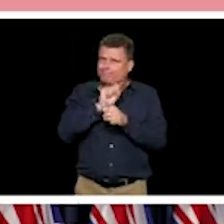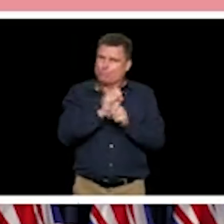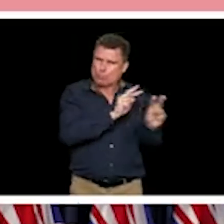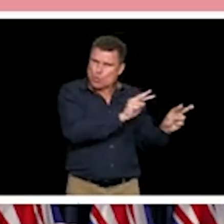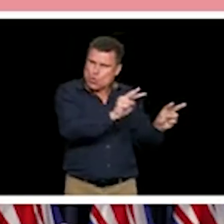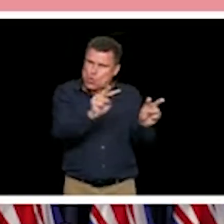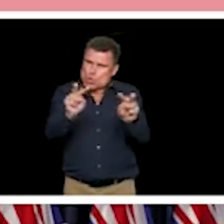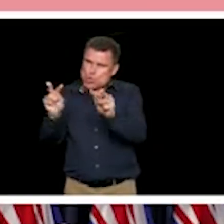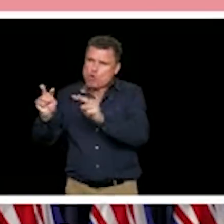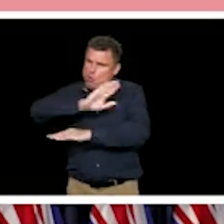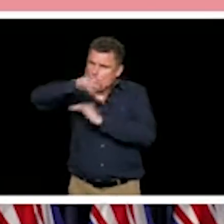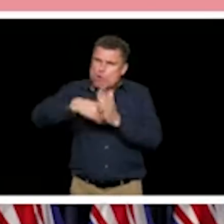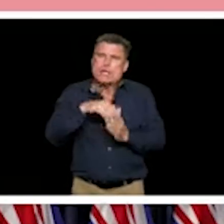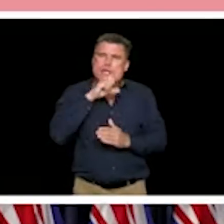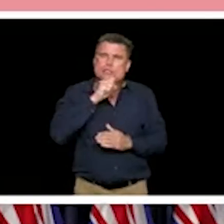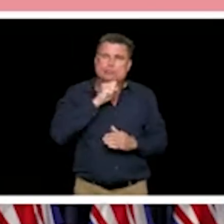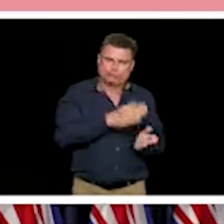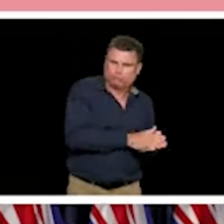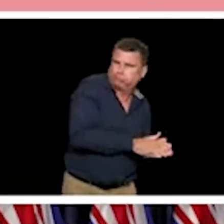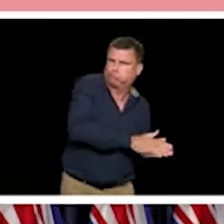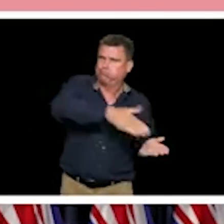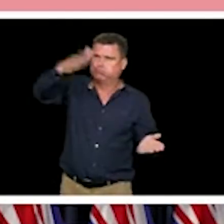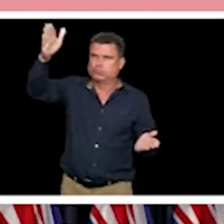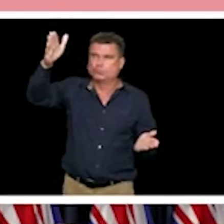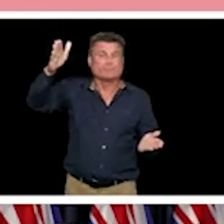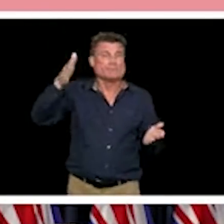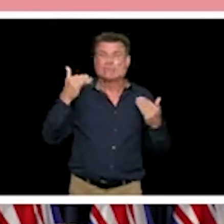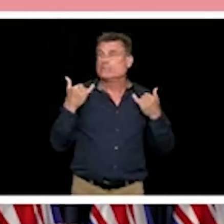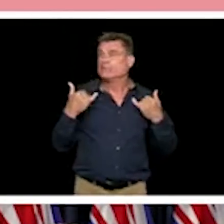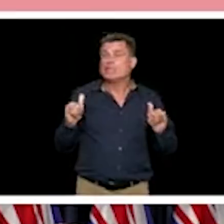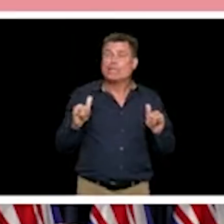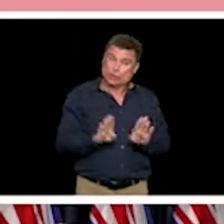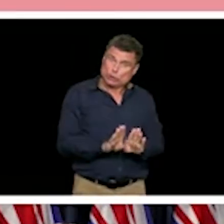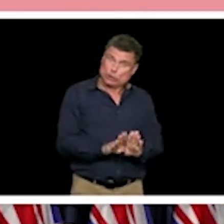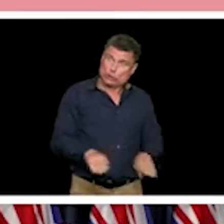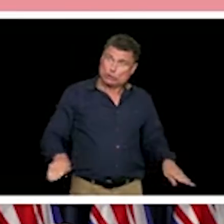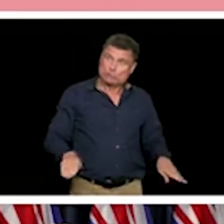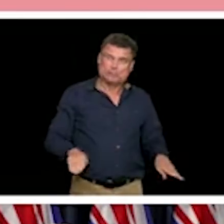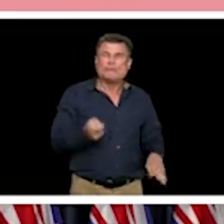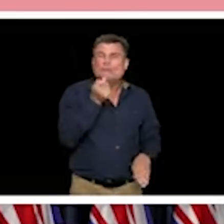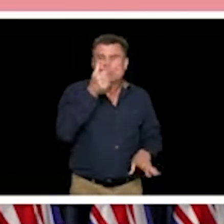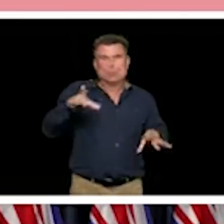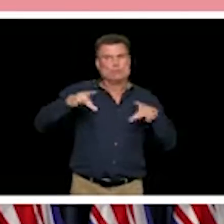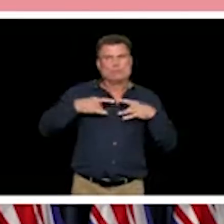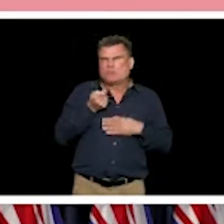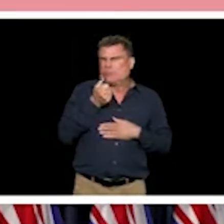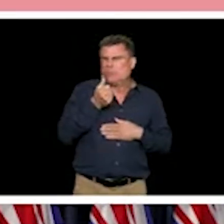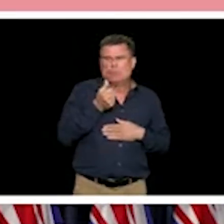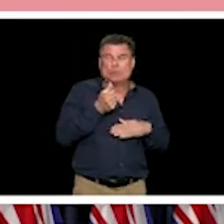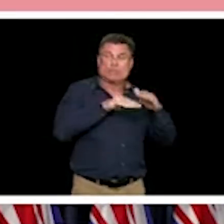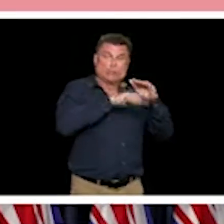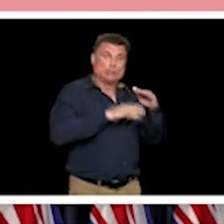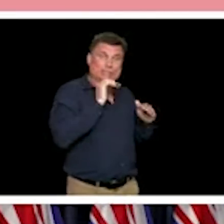very carefully for younger people as well, and we still see a very few infections